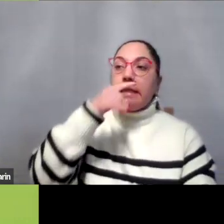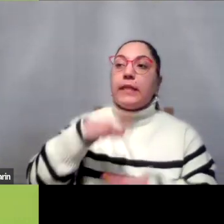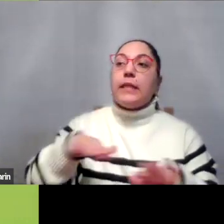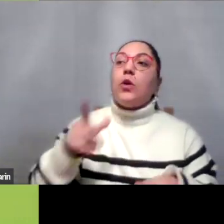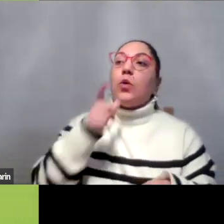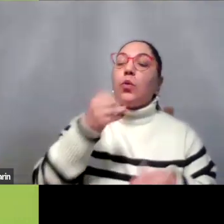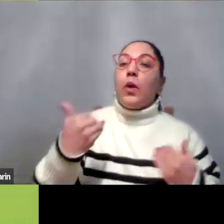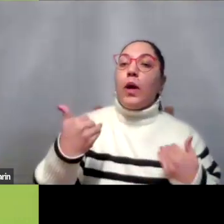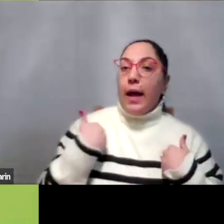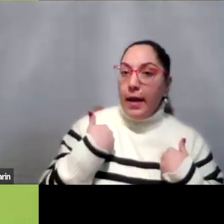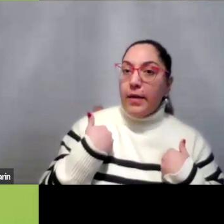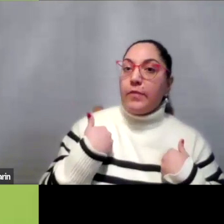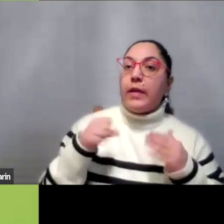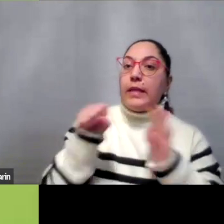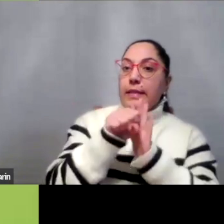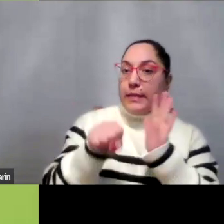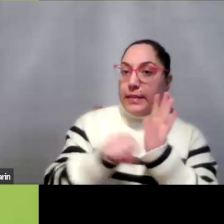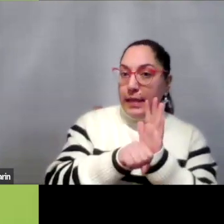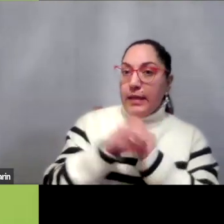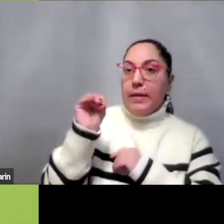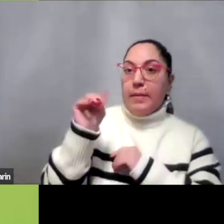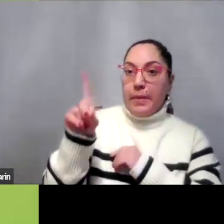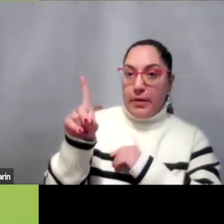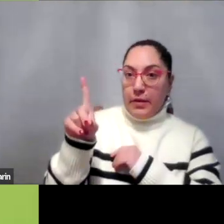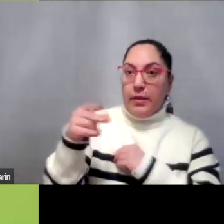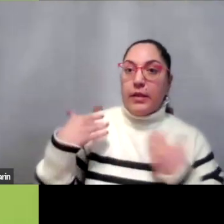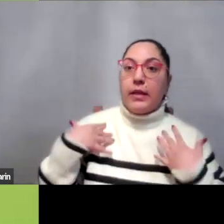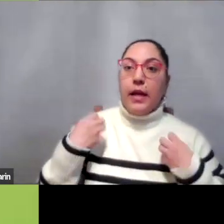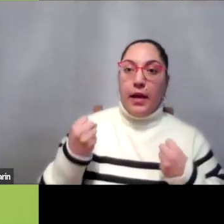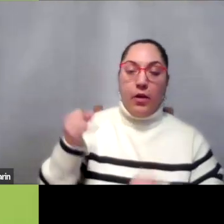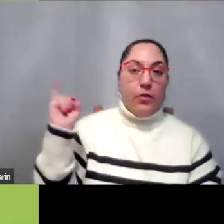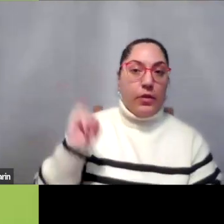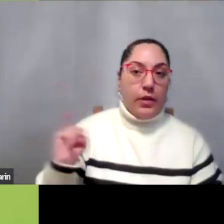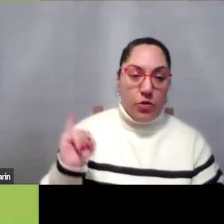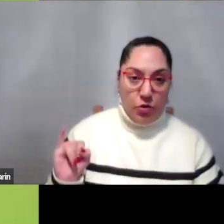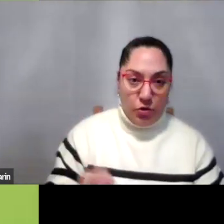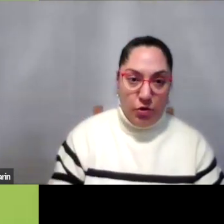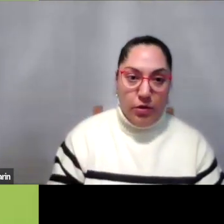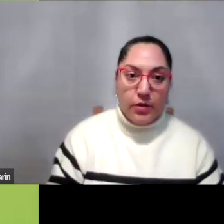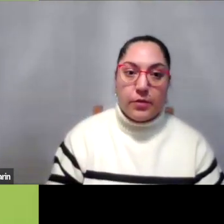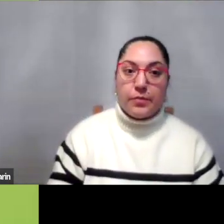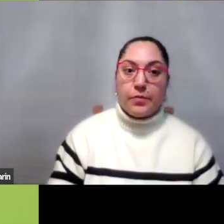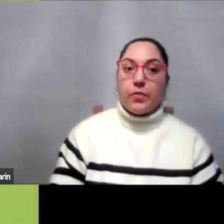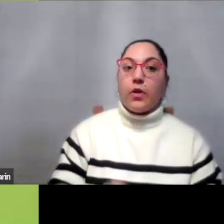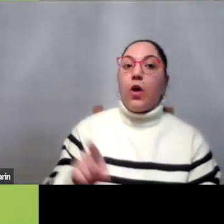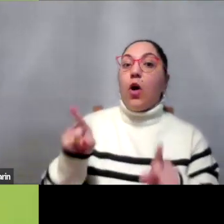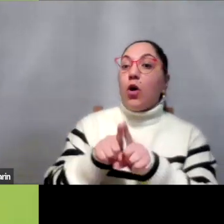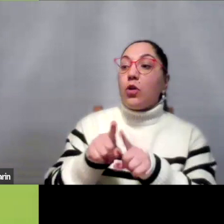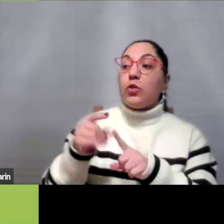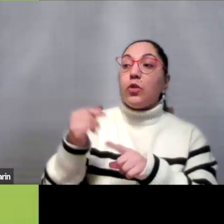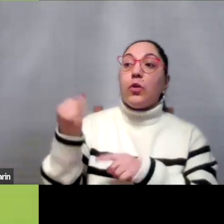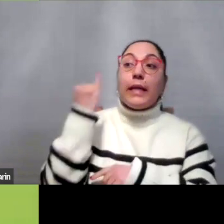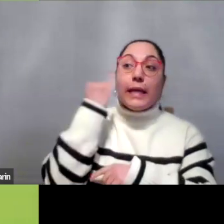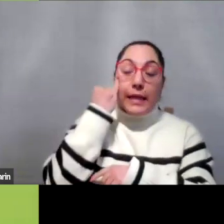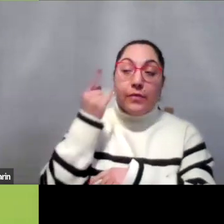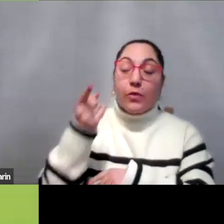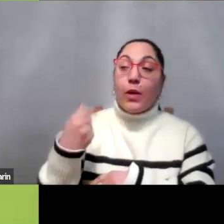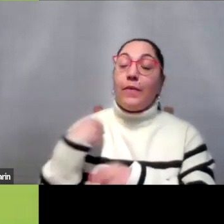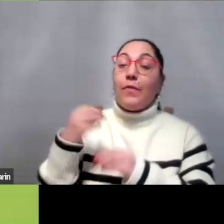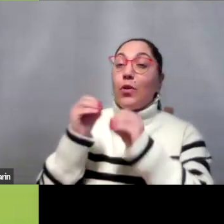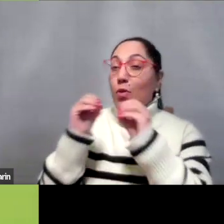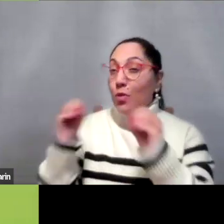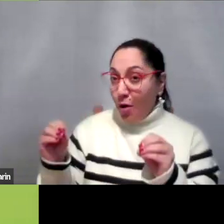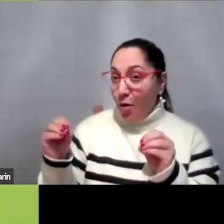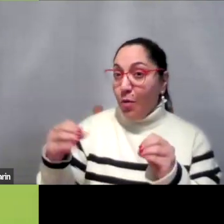a particular program for children who have commercial insurance or do not have any insurance. We have targeted case management